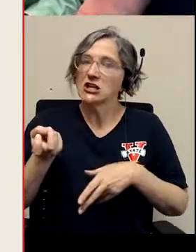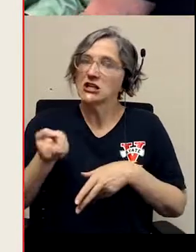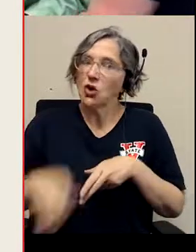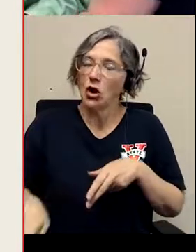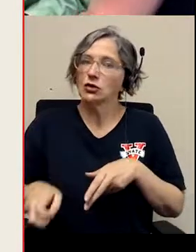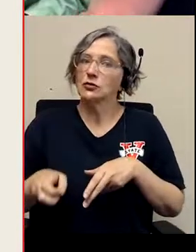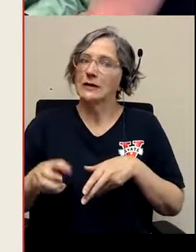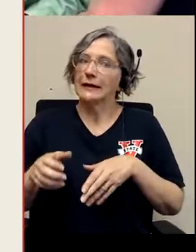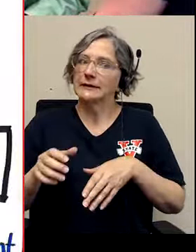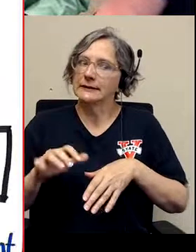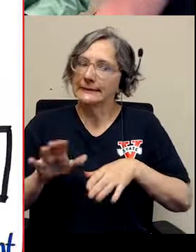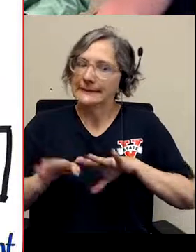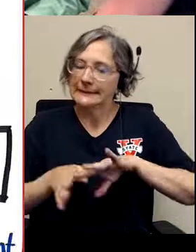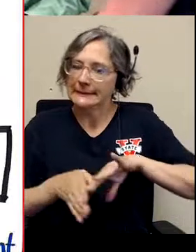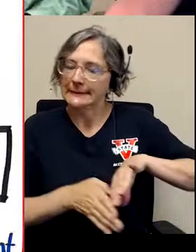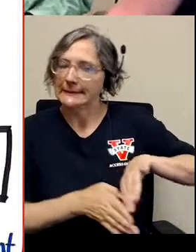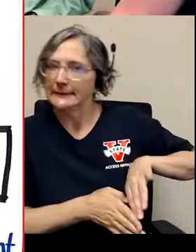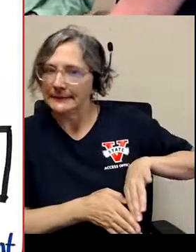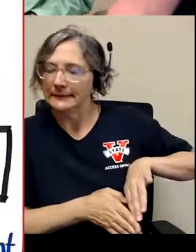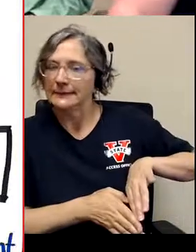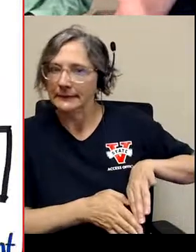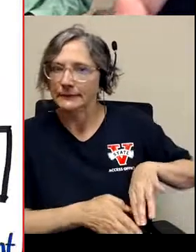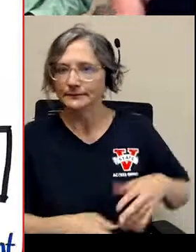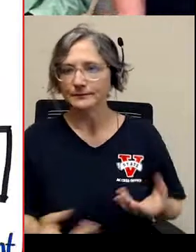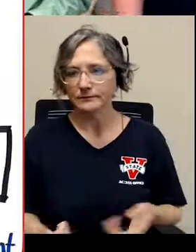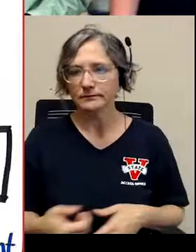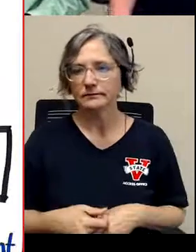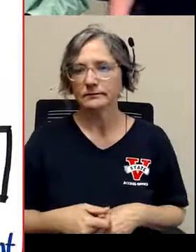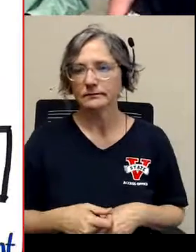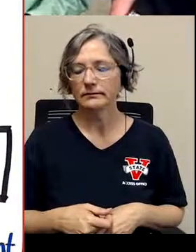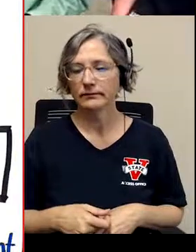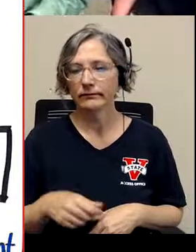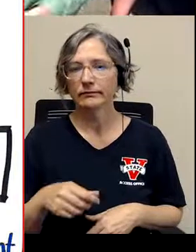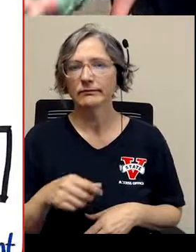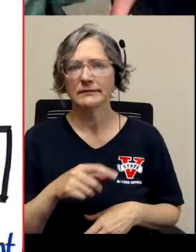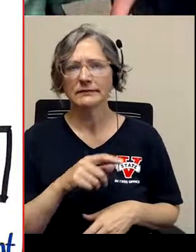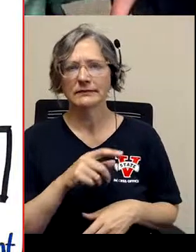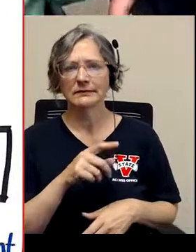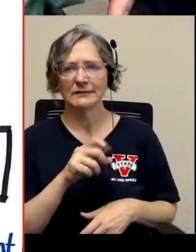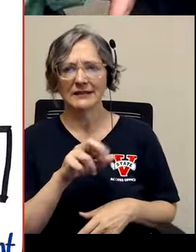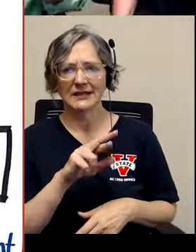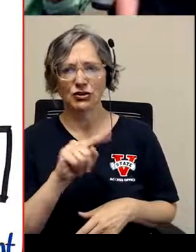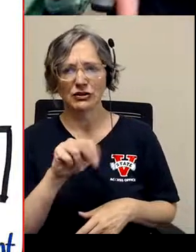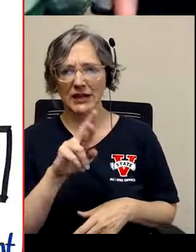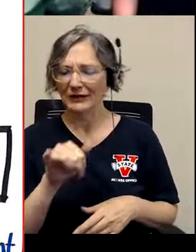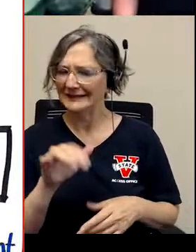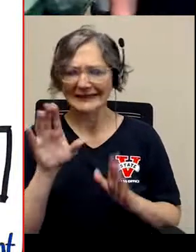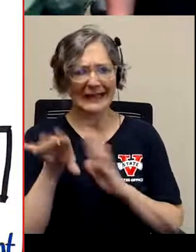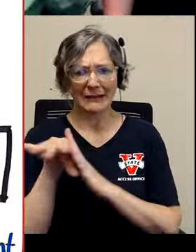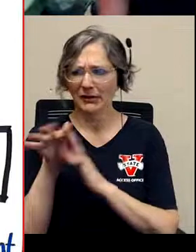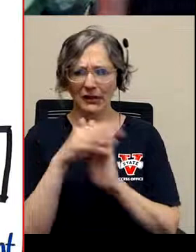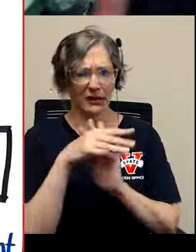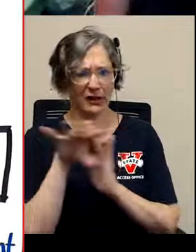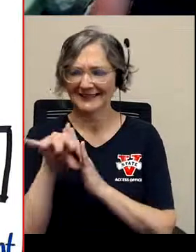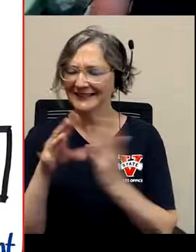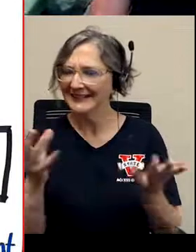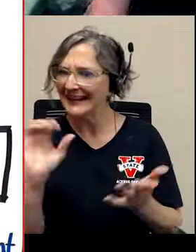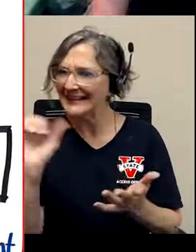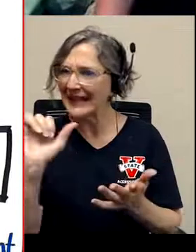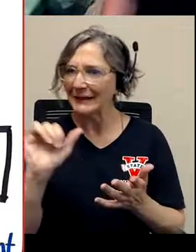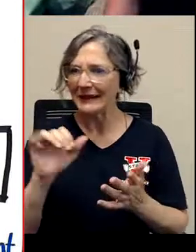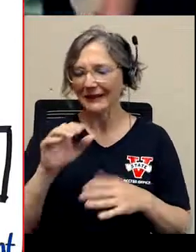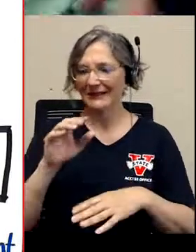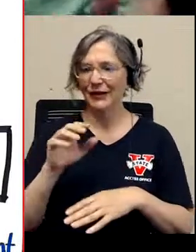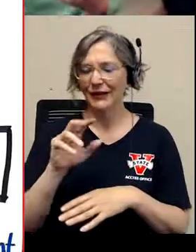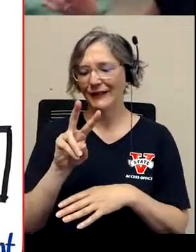zone. And one of the things we're really learning our cameras. I know. It's like being on the View. We